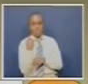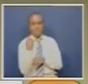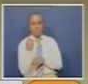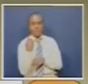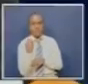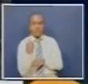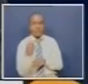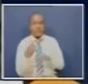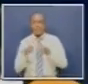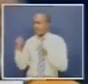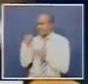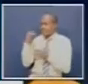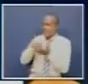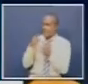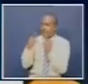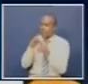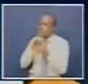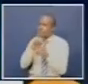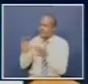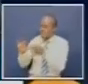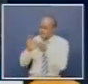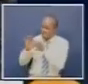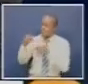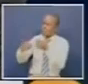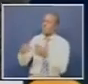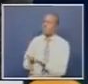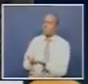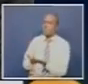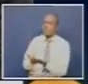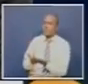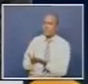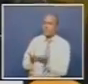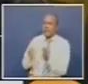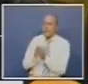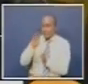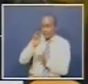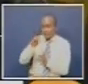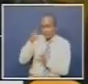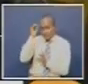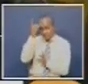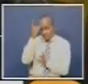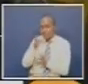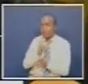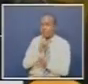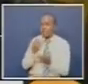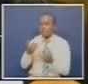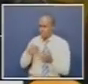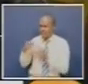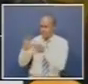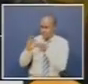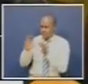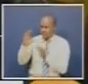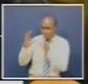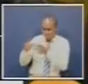he talked again yesterday. He said there's unity in court. Of course he said that, and Simba Arati has also said that. Now do you agree that he's saying there's unity in court right